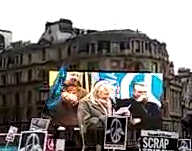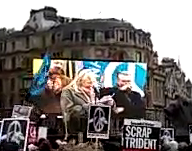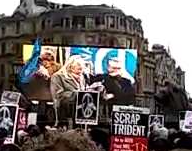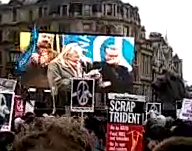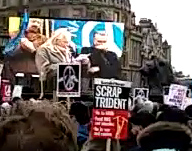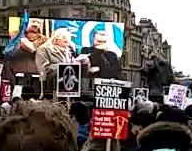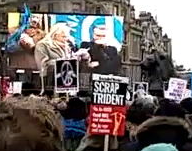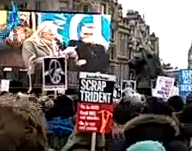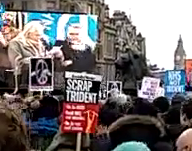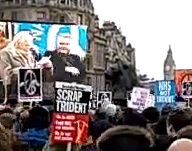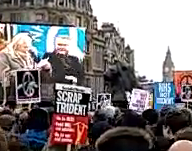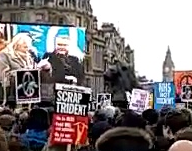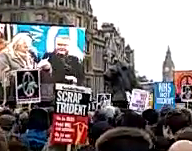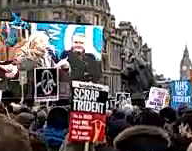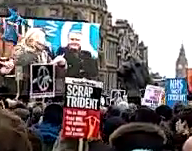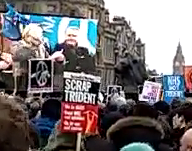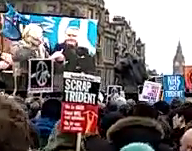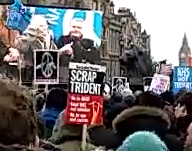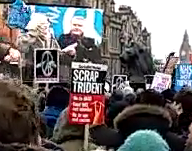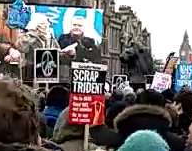That's popular.